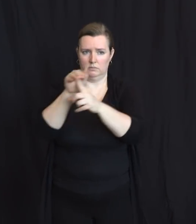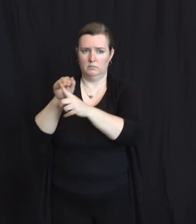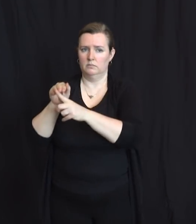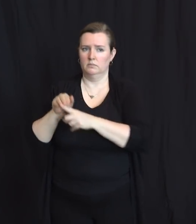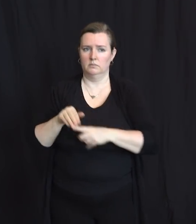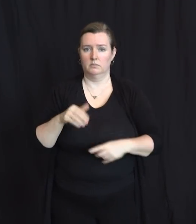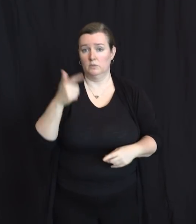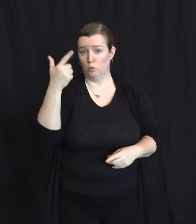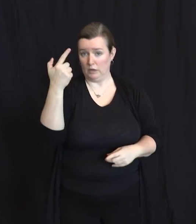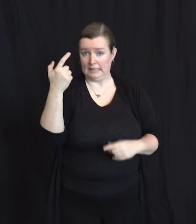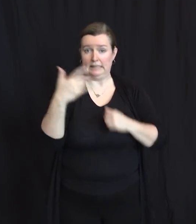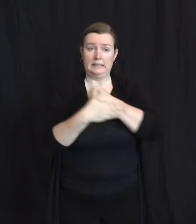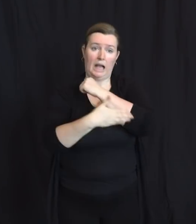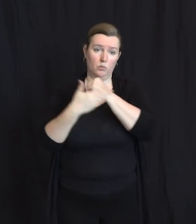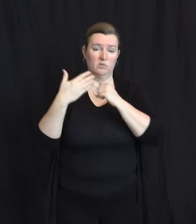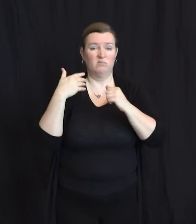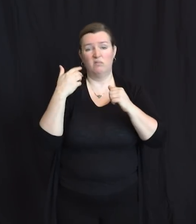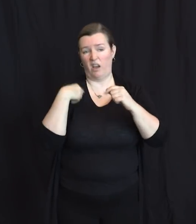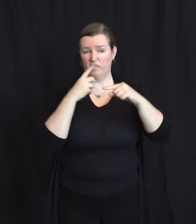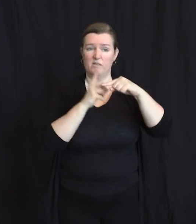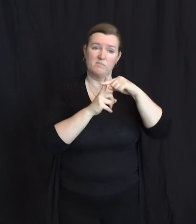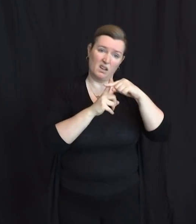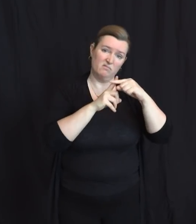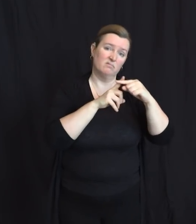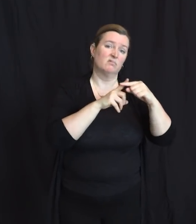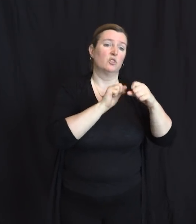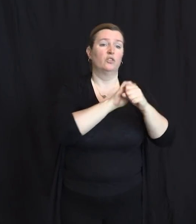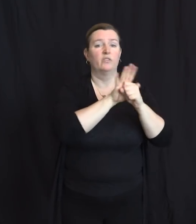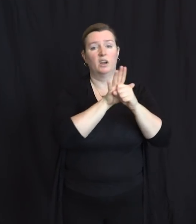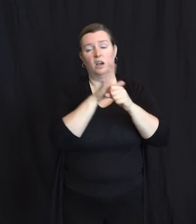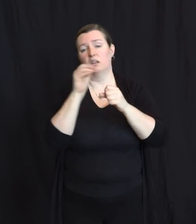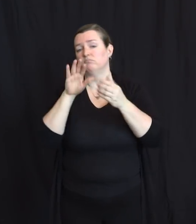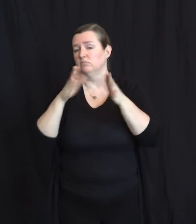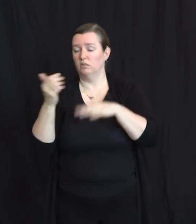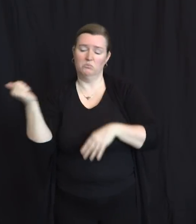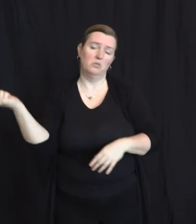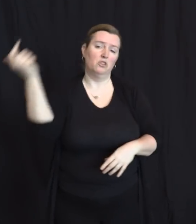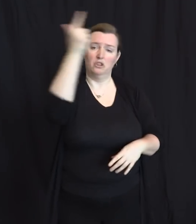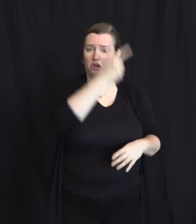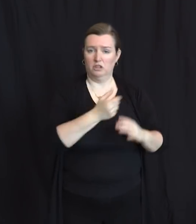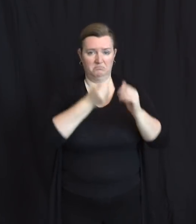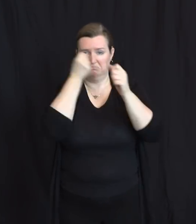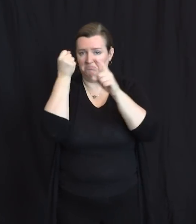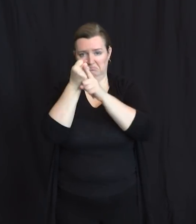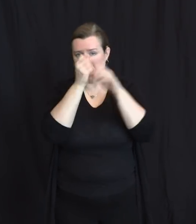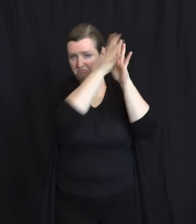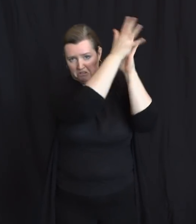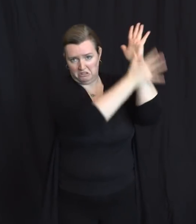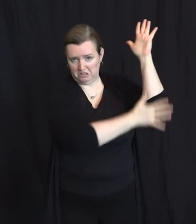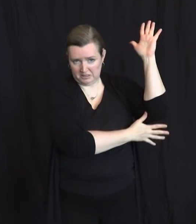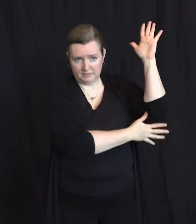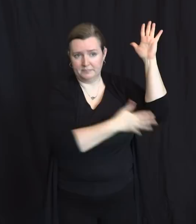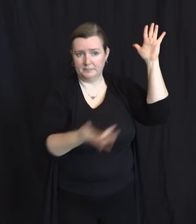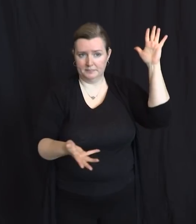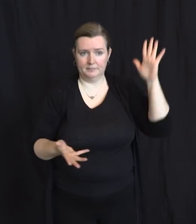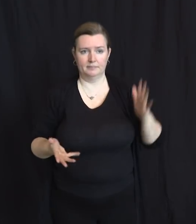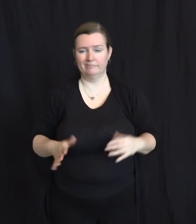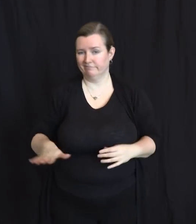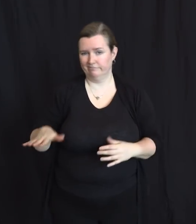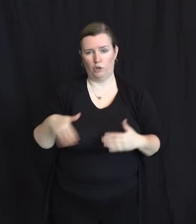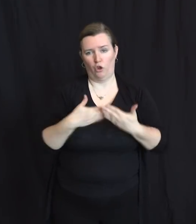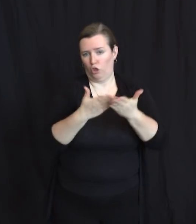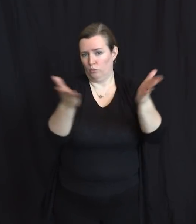both positives and sadly fatalities. So this is a statewide all-hands